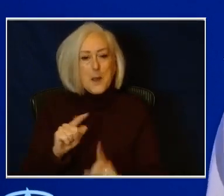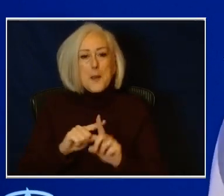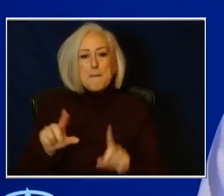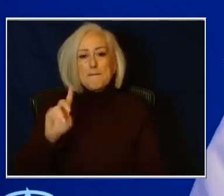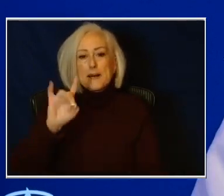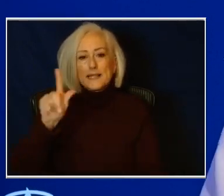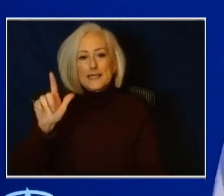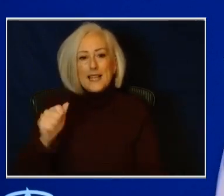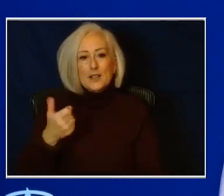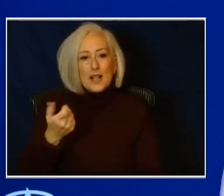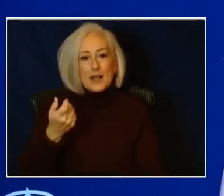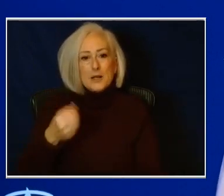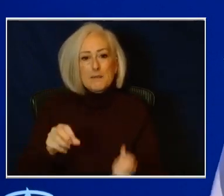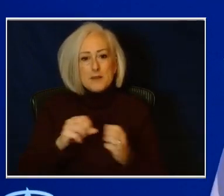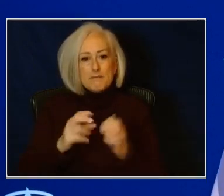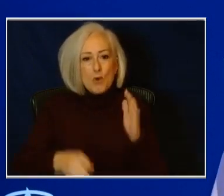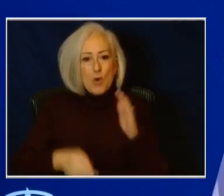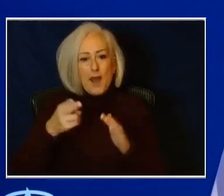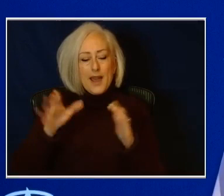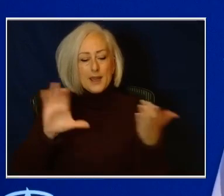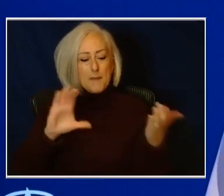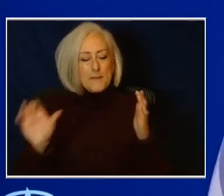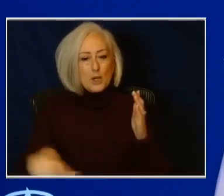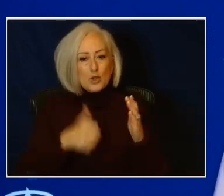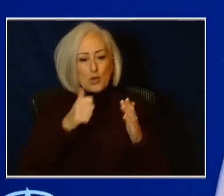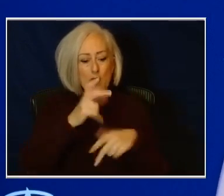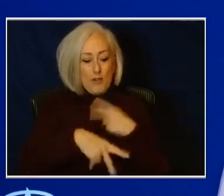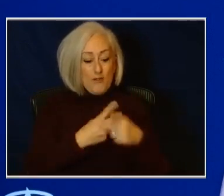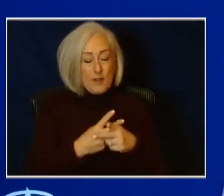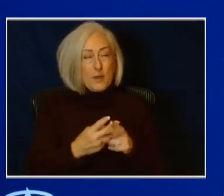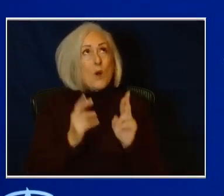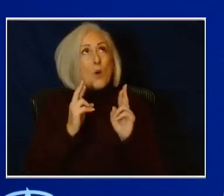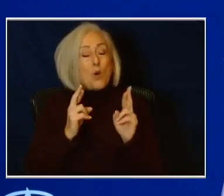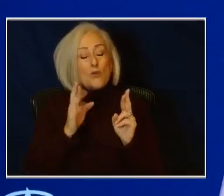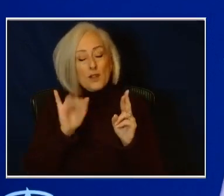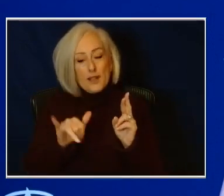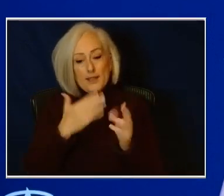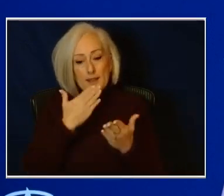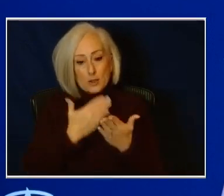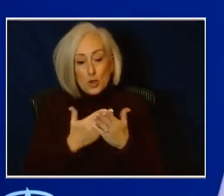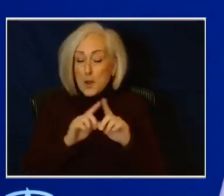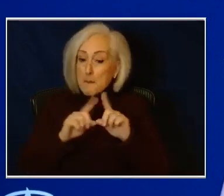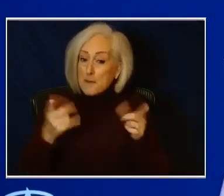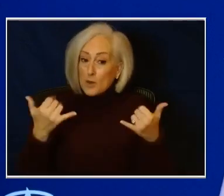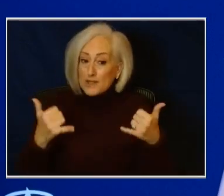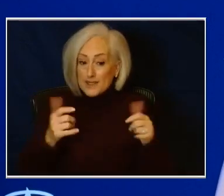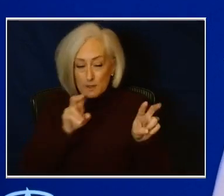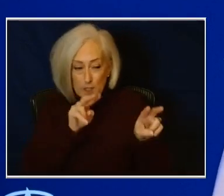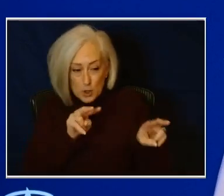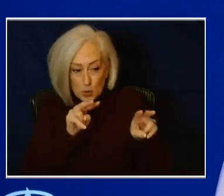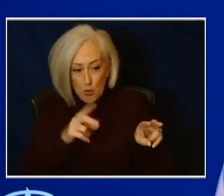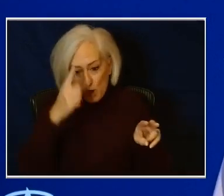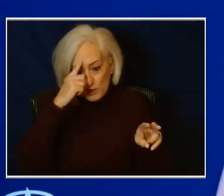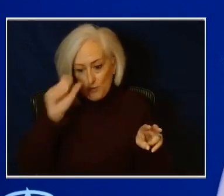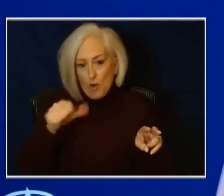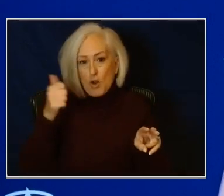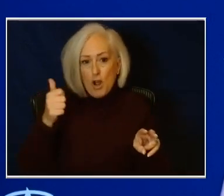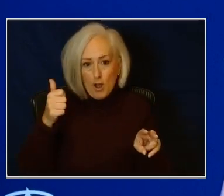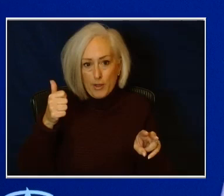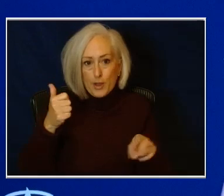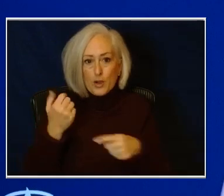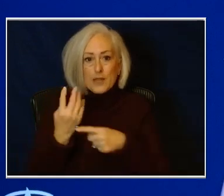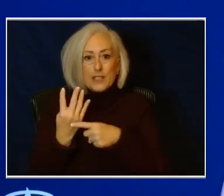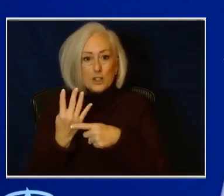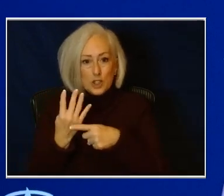higher than any other variant as well. So hopefully that's good. We still need to be watching out for other genes or gene products